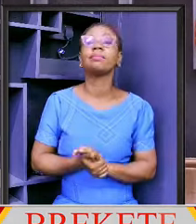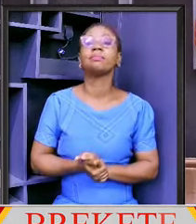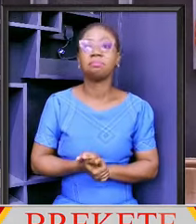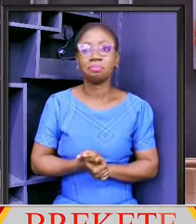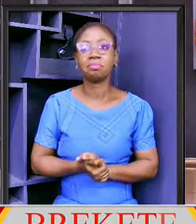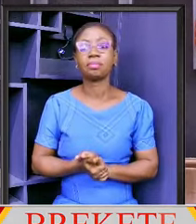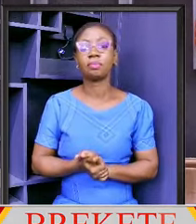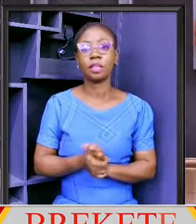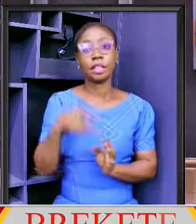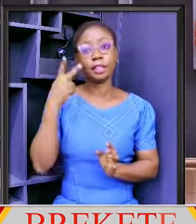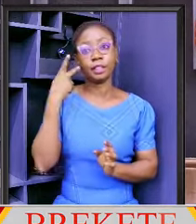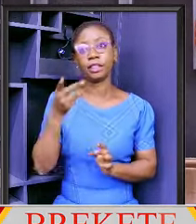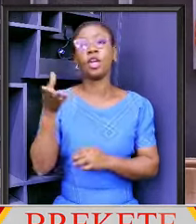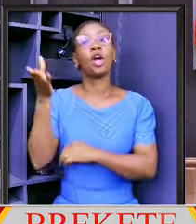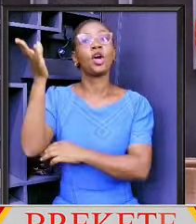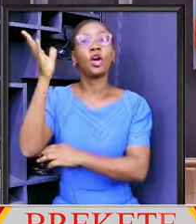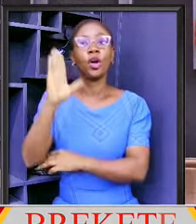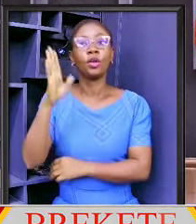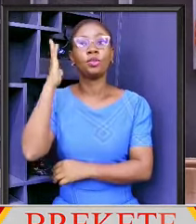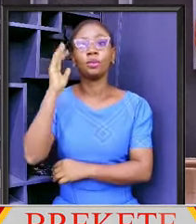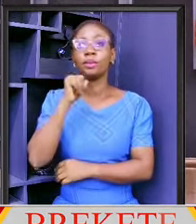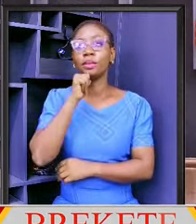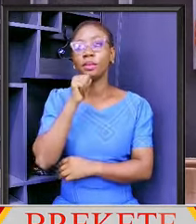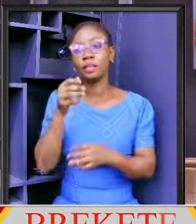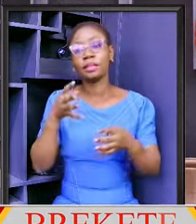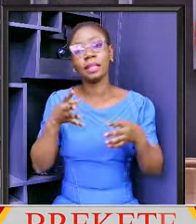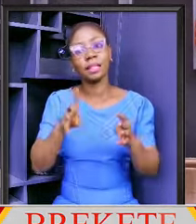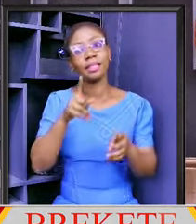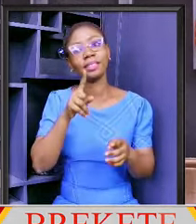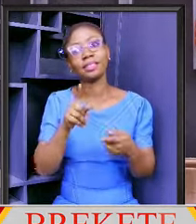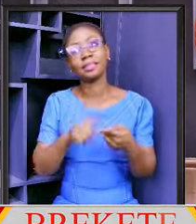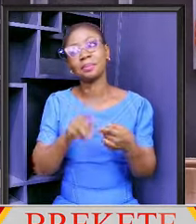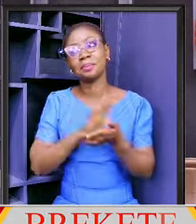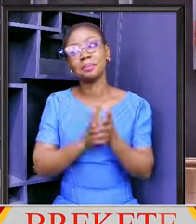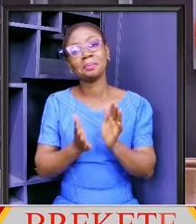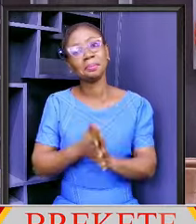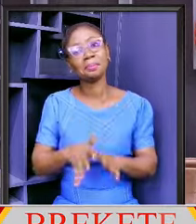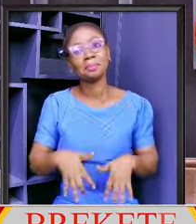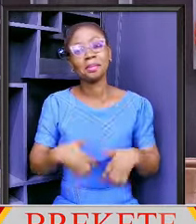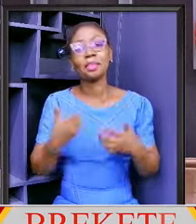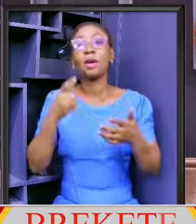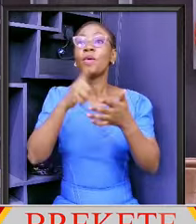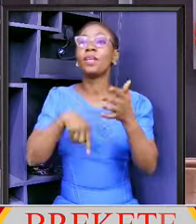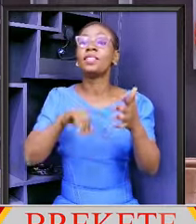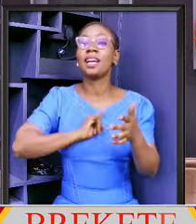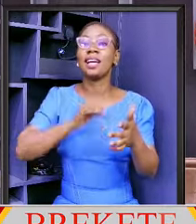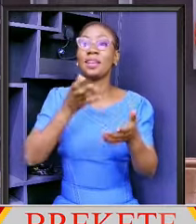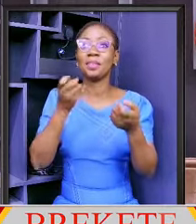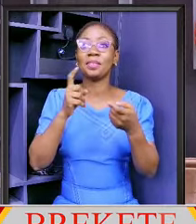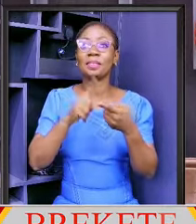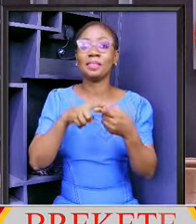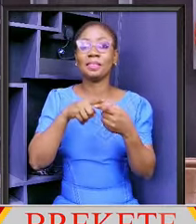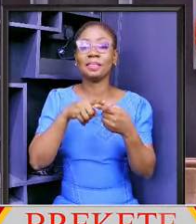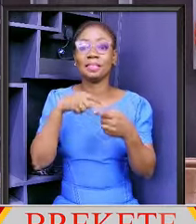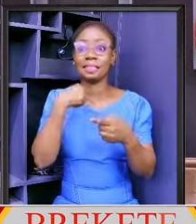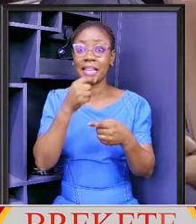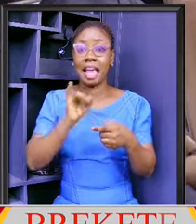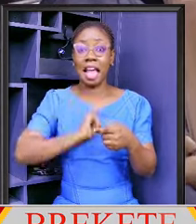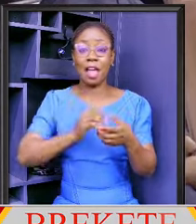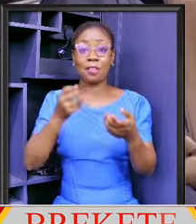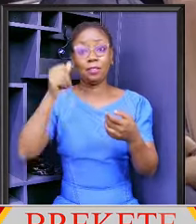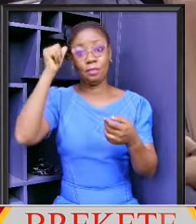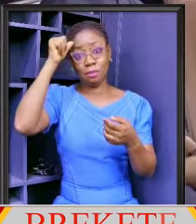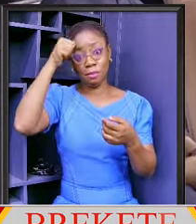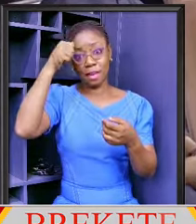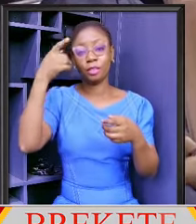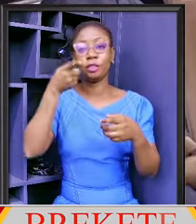You see, Brother President, God look allow make me mad. When did I want to talk? We say, I want to remind you of that day where we